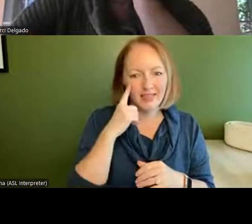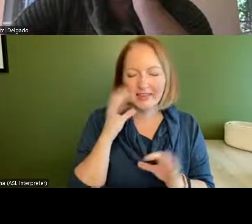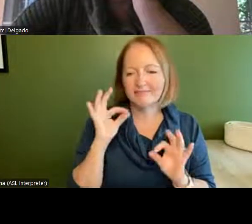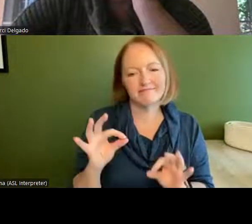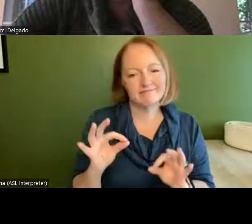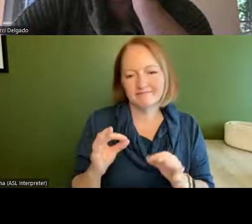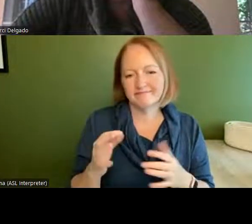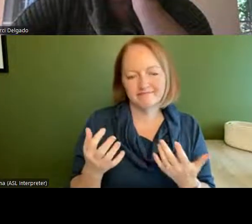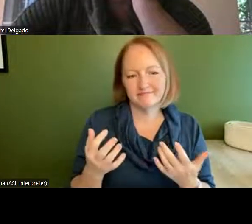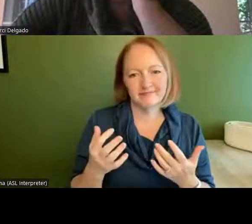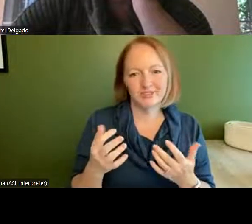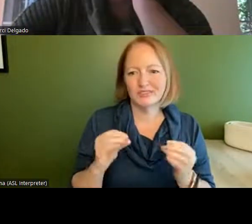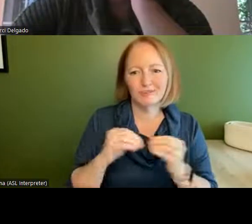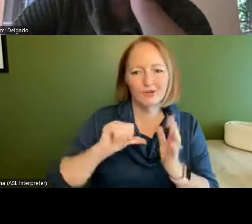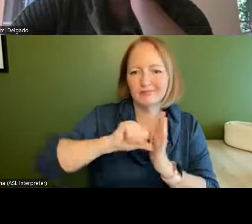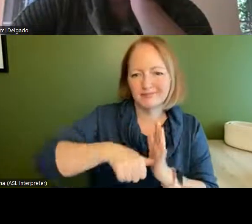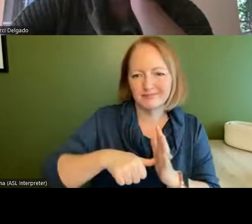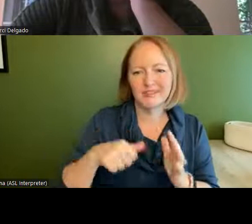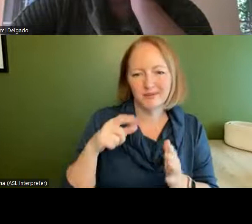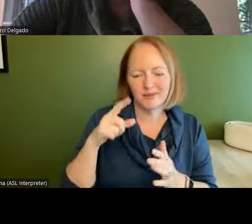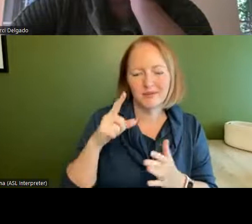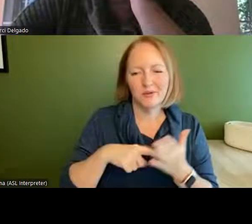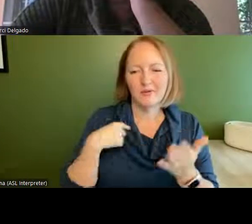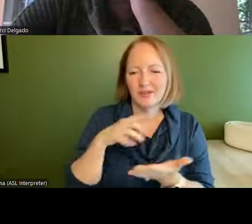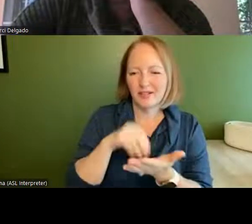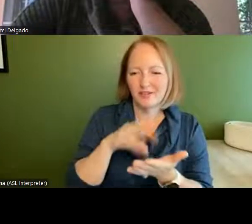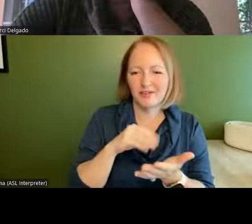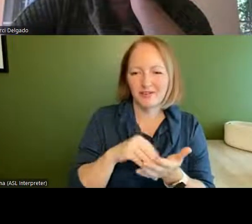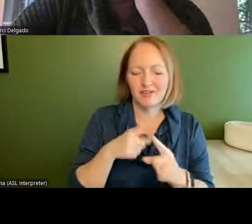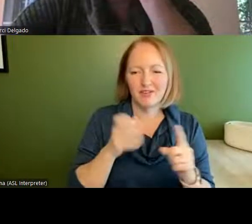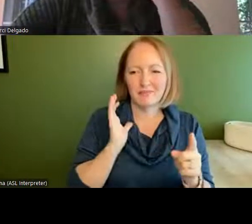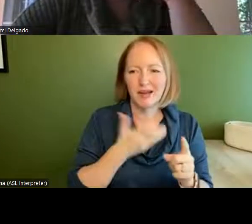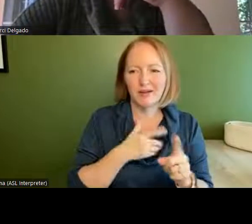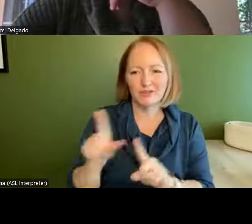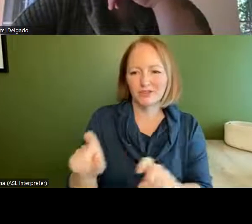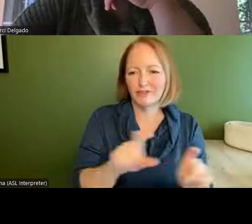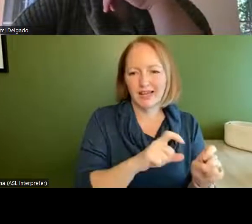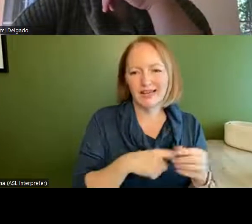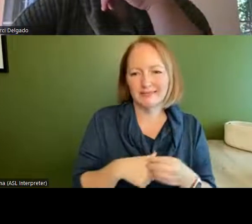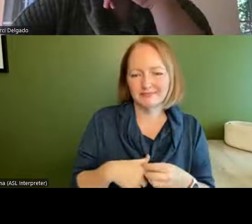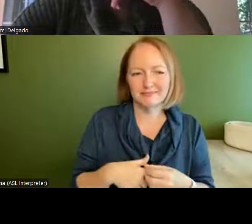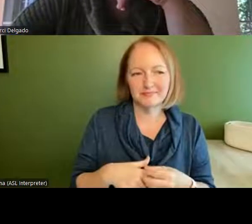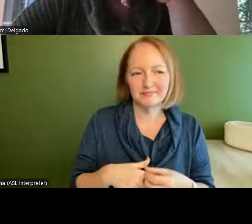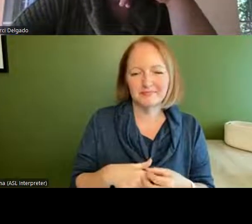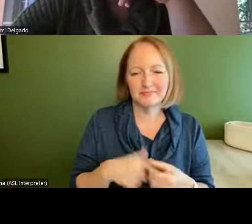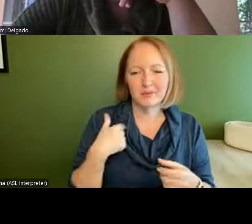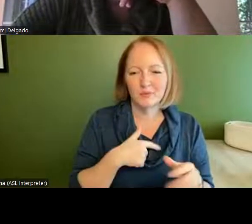further emphasizing what we've learned from our survey that we've